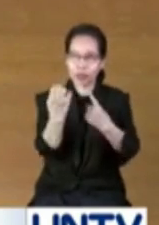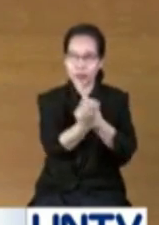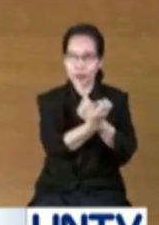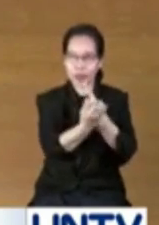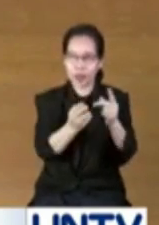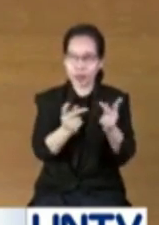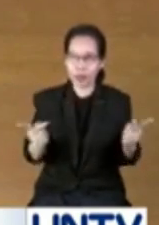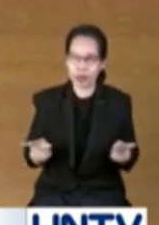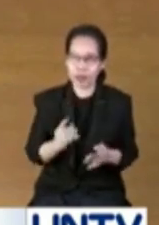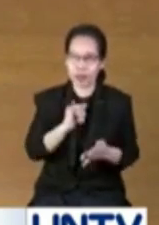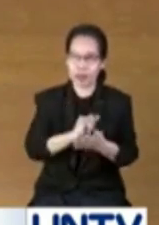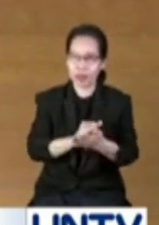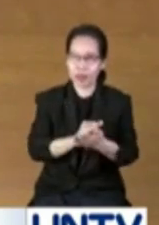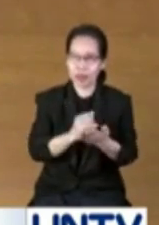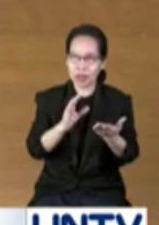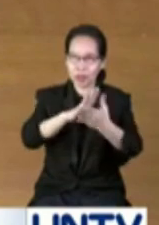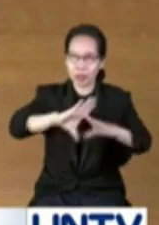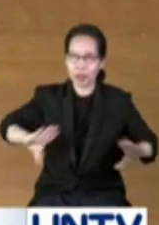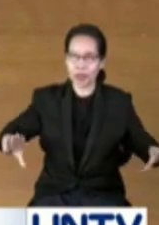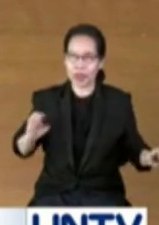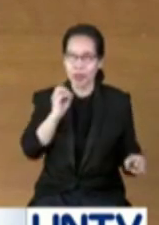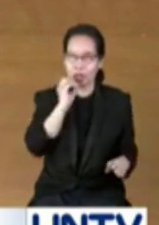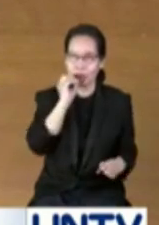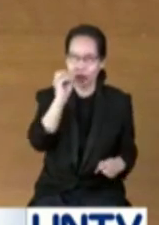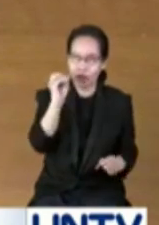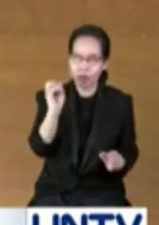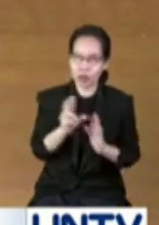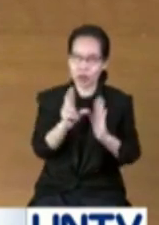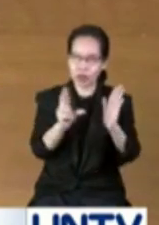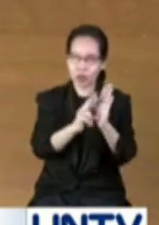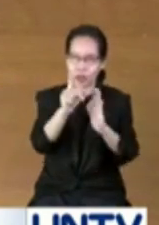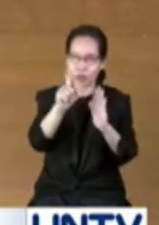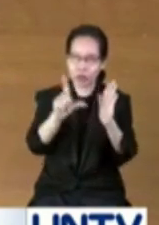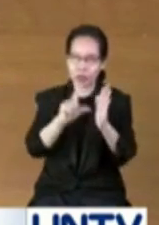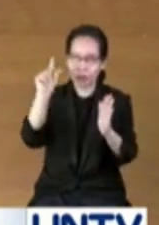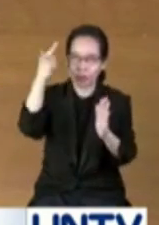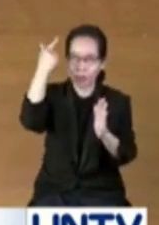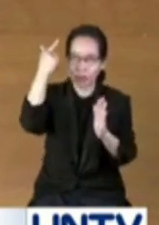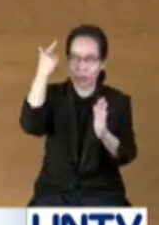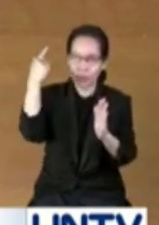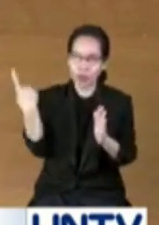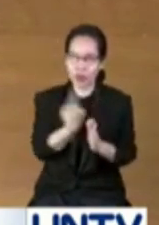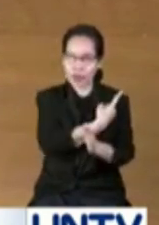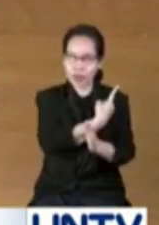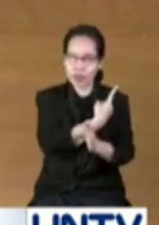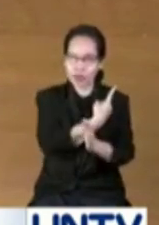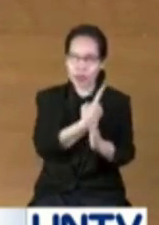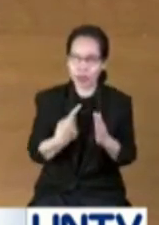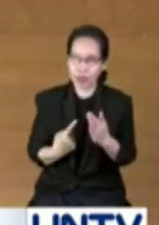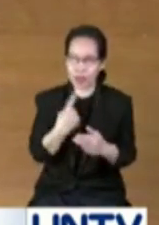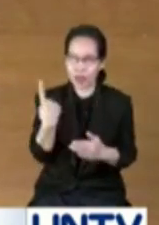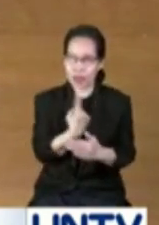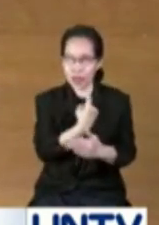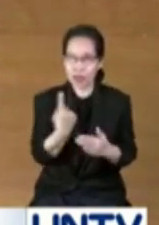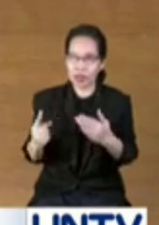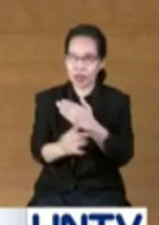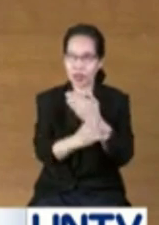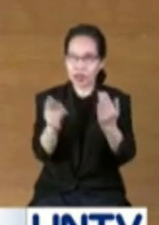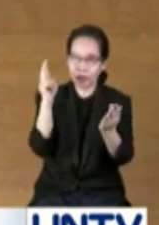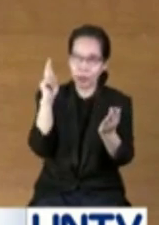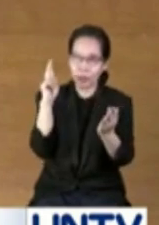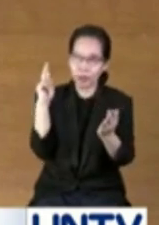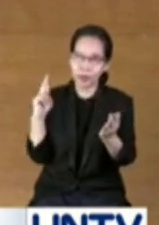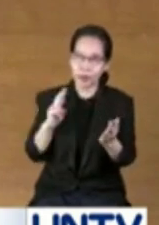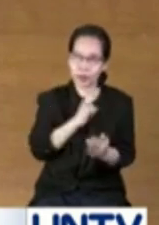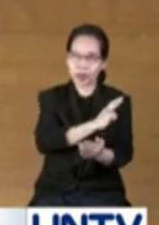is peace and order, and that the rule of law governs. We will solidify our country's reputation as an attractive and